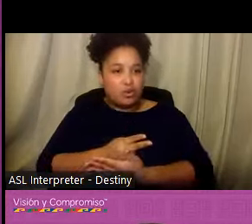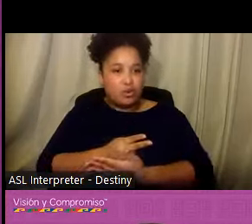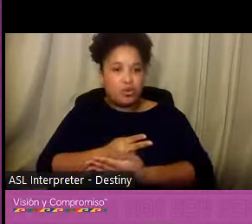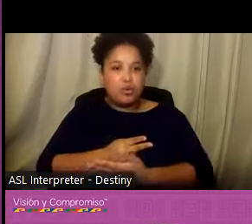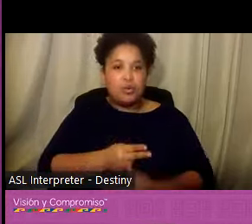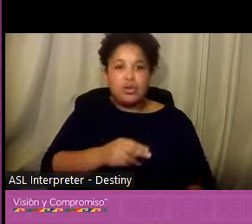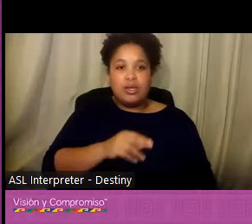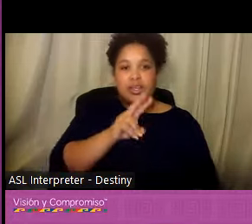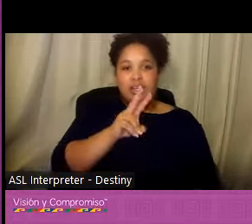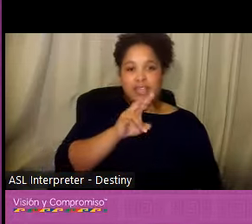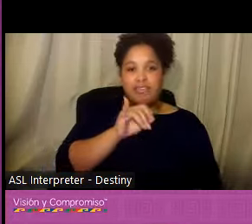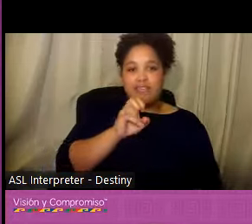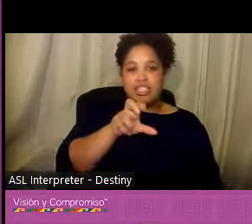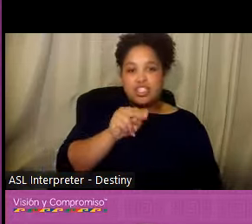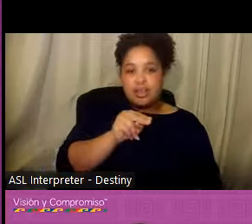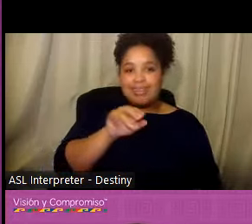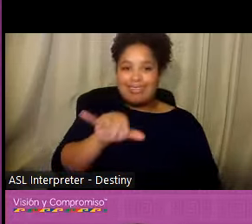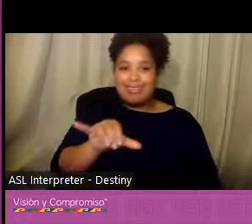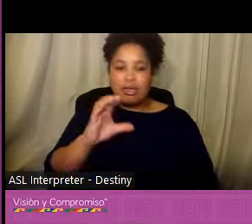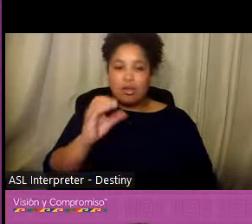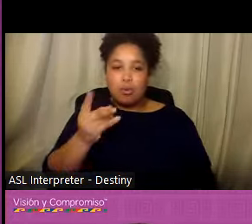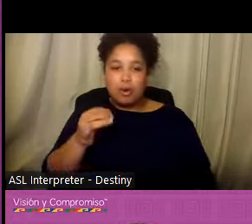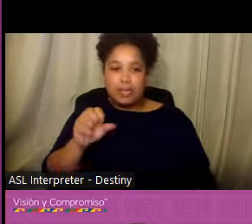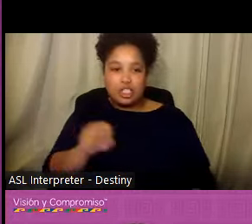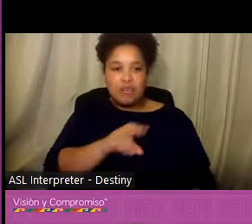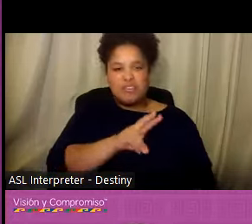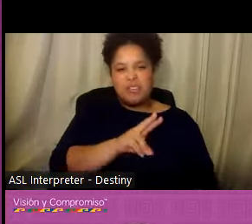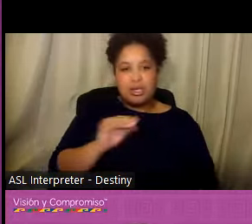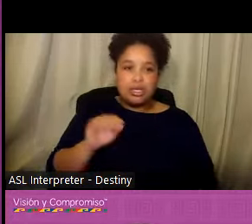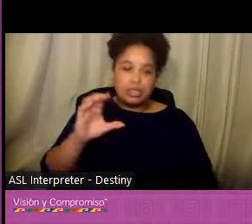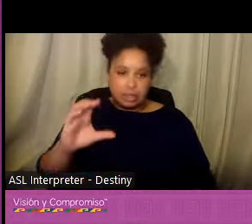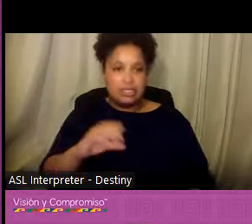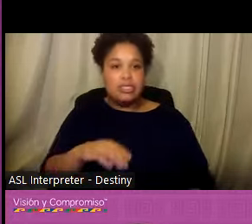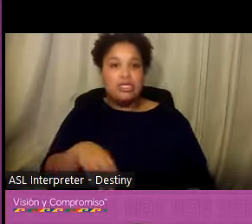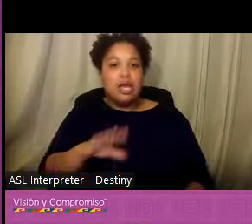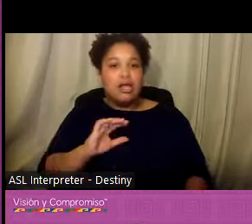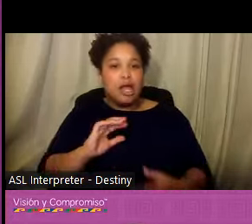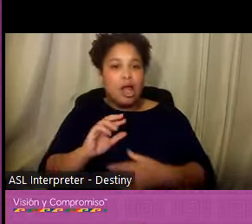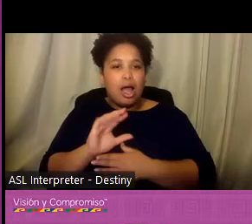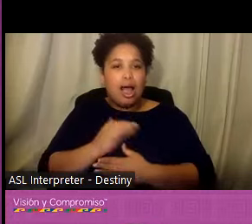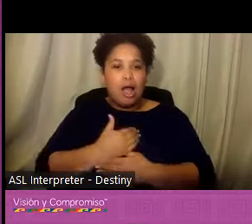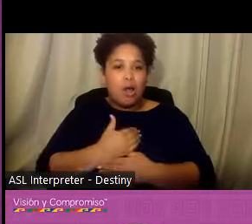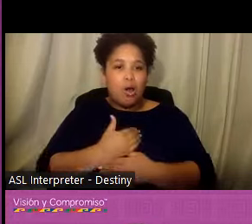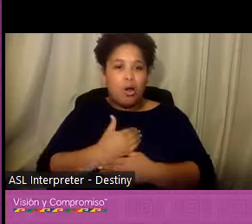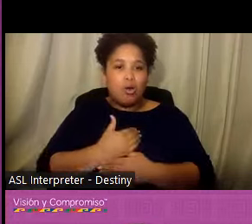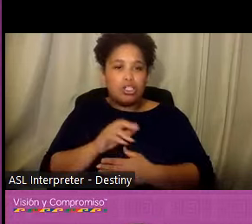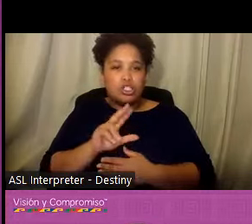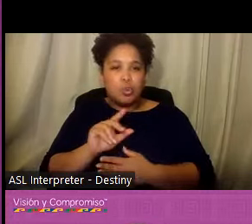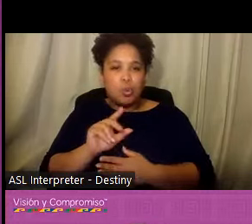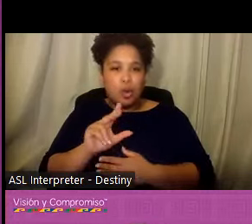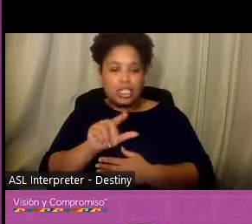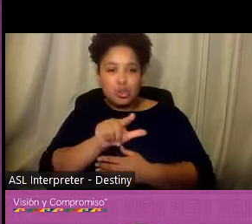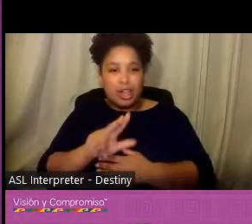Compromiso. We're into our 23rd year of Visión y Compromiso and our network of promotoras and community health workers across